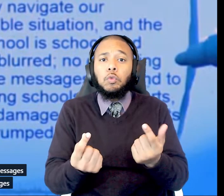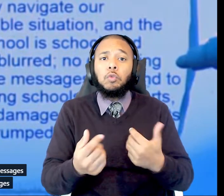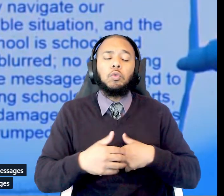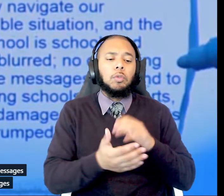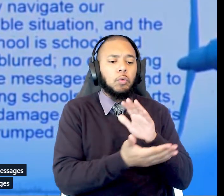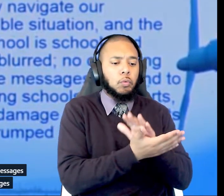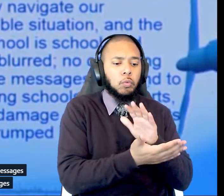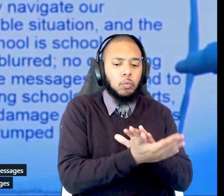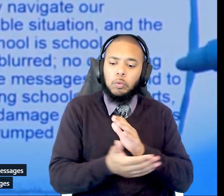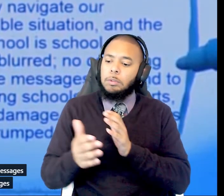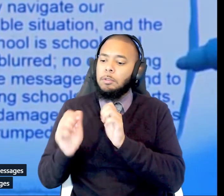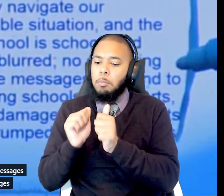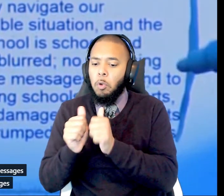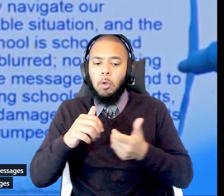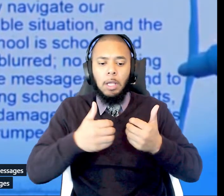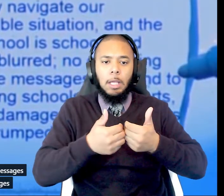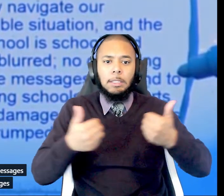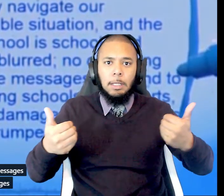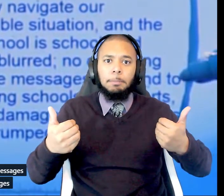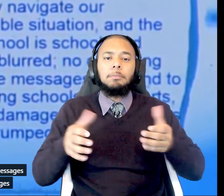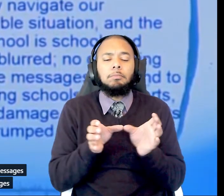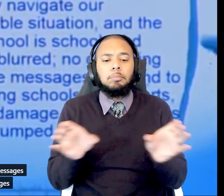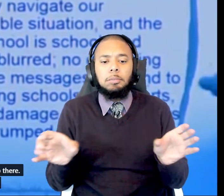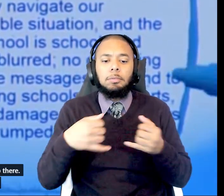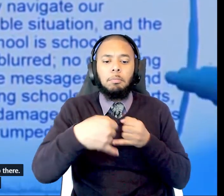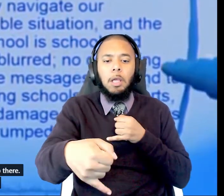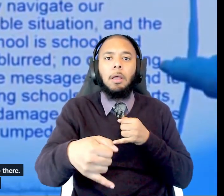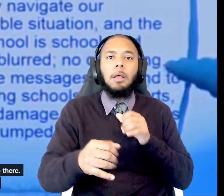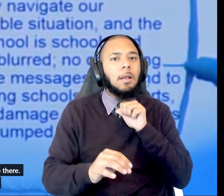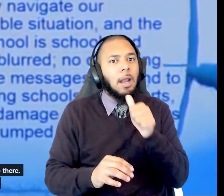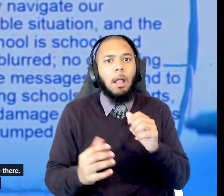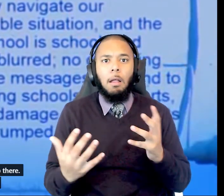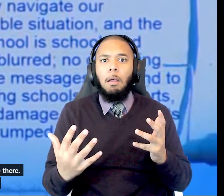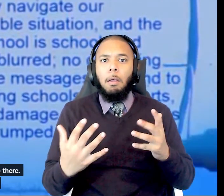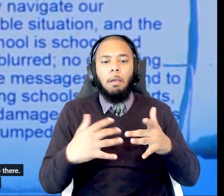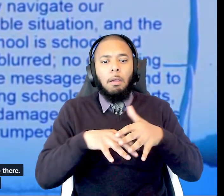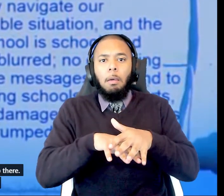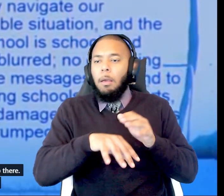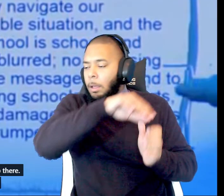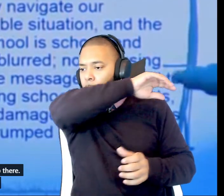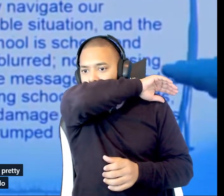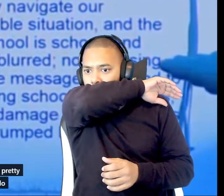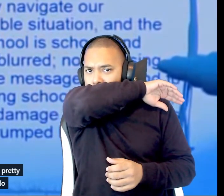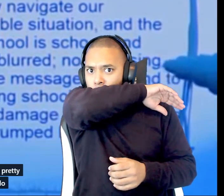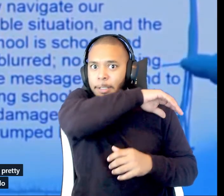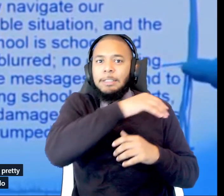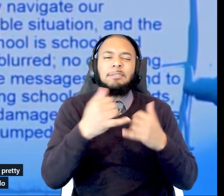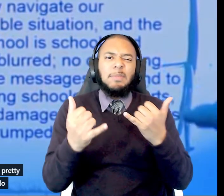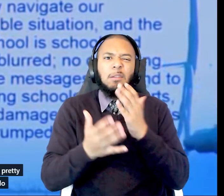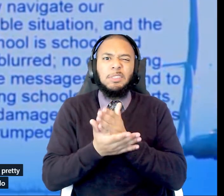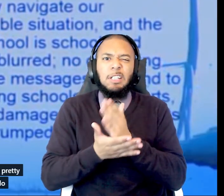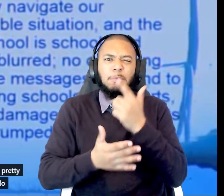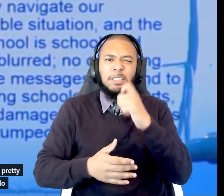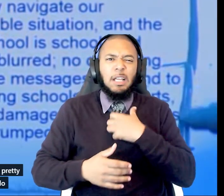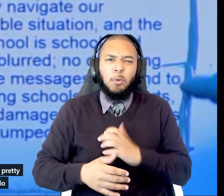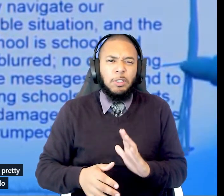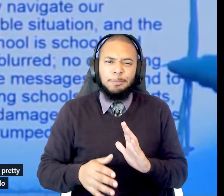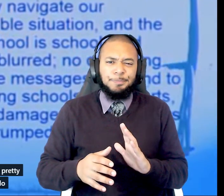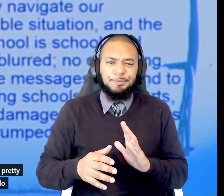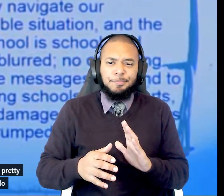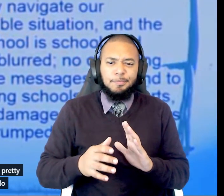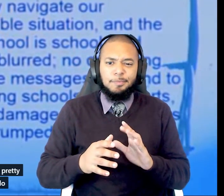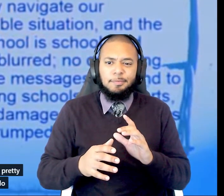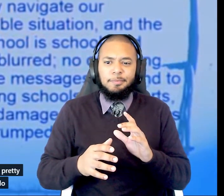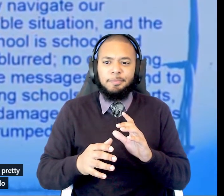should be blurred, no confusing messages sent. Yet it just isn't the messages, and then I'm transitioning. I'll stop there. I won't need to read that to you again. Right here is my